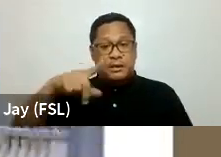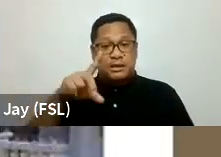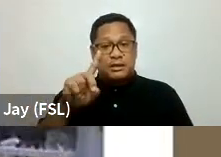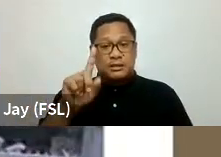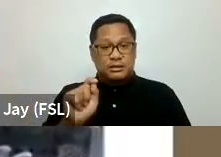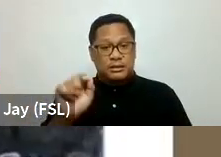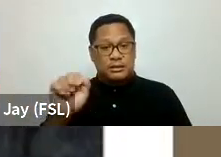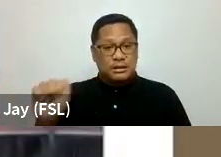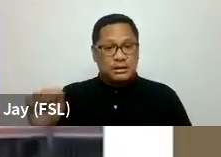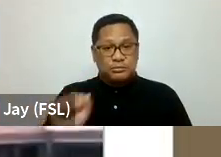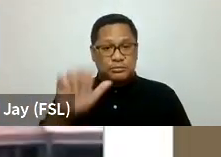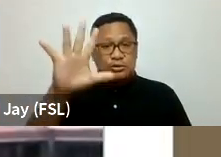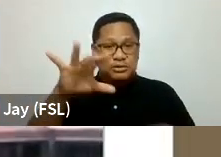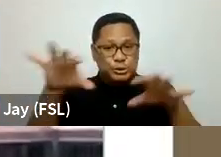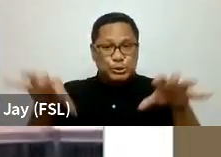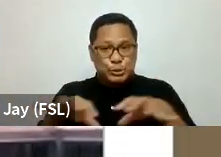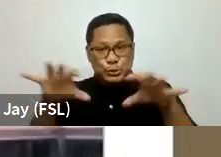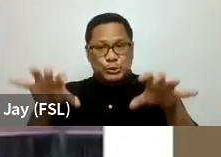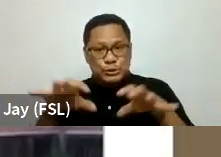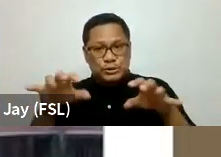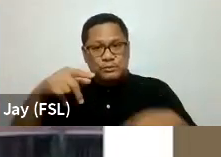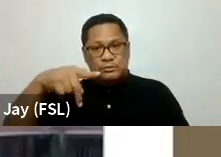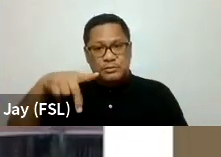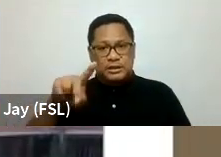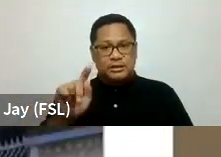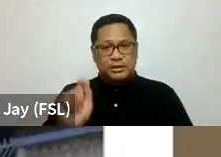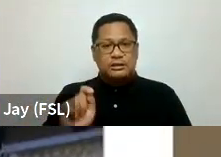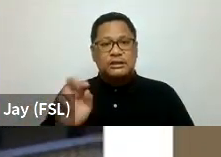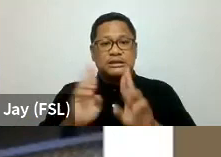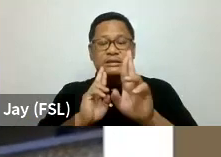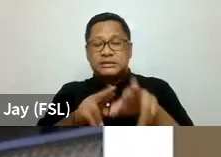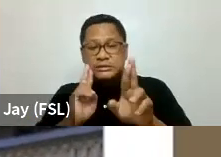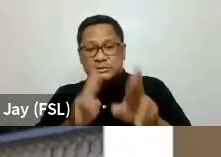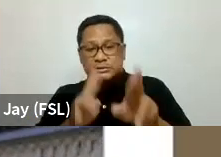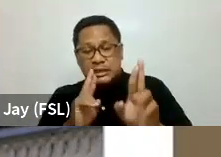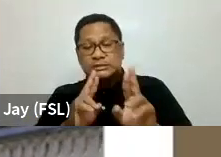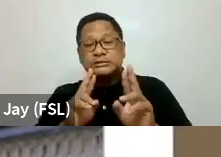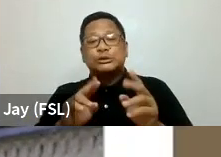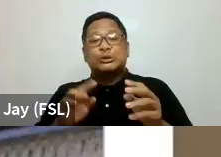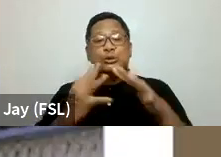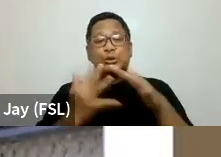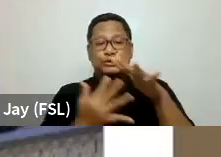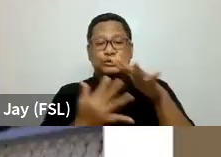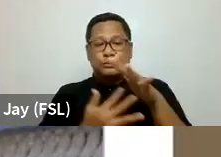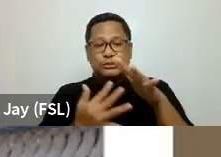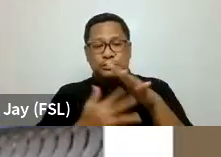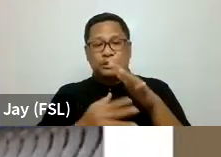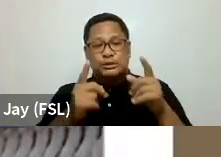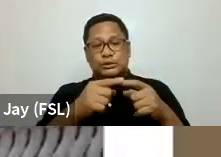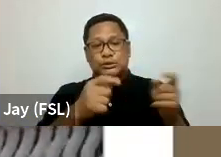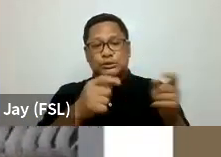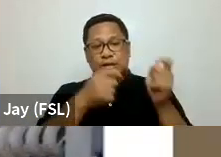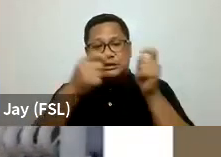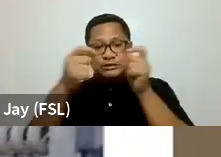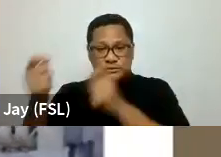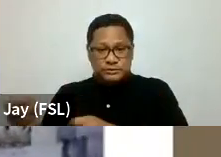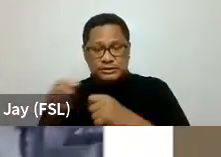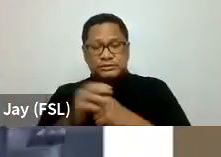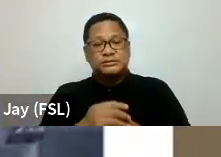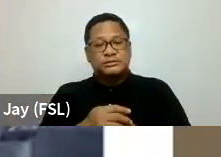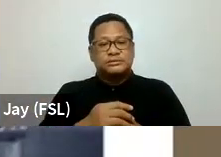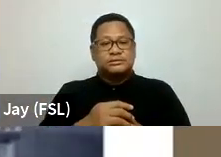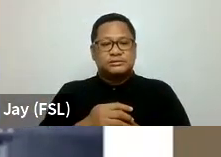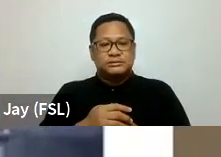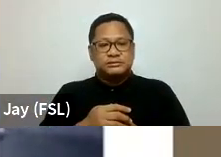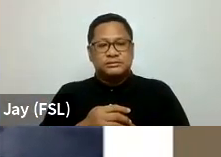Antipolo is at work. PLDT responds to a customer's request to transfer his router's location.